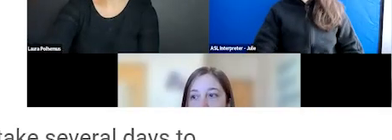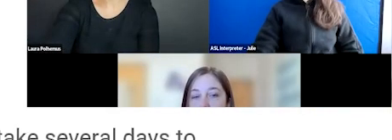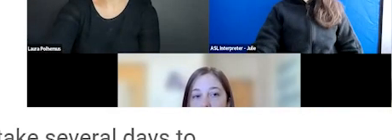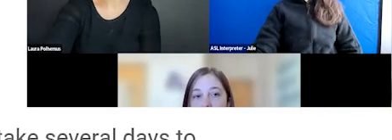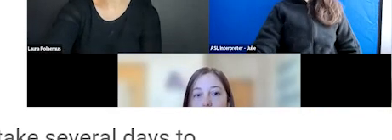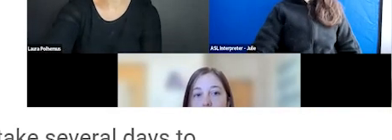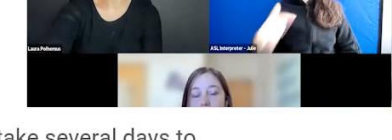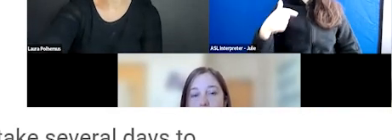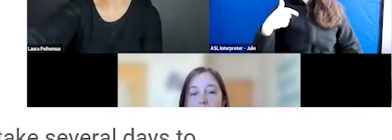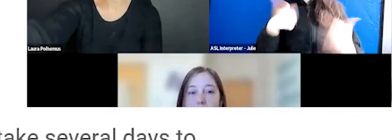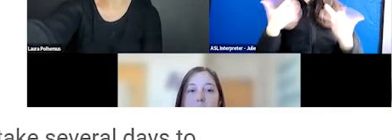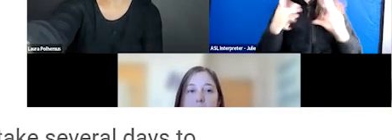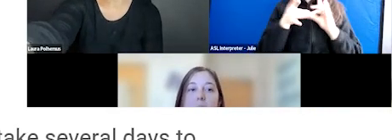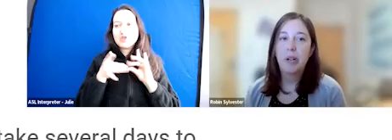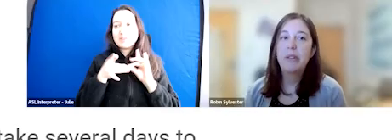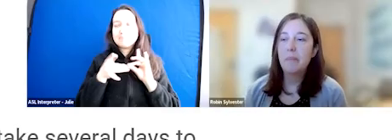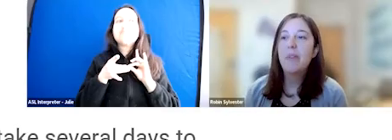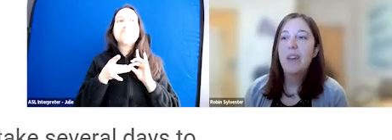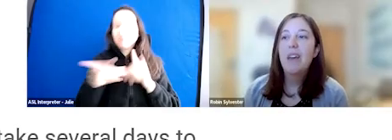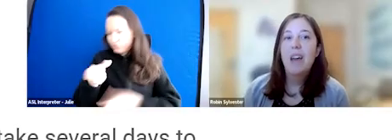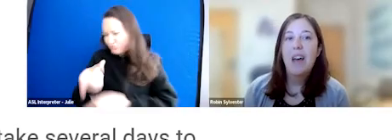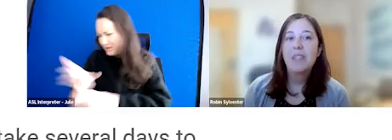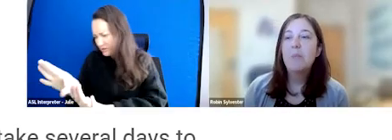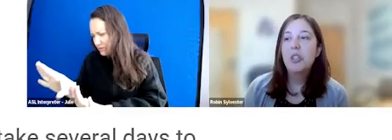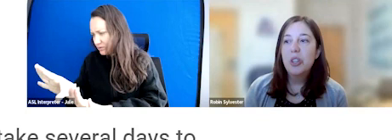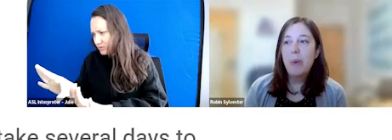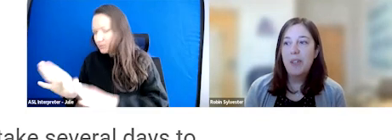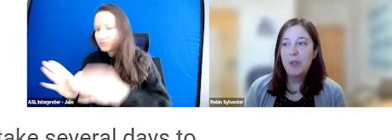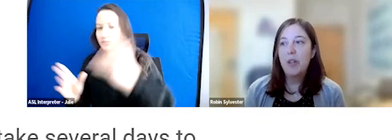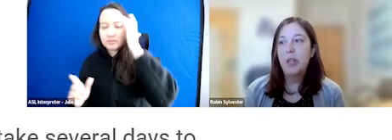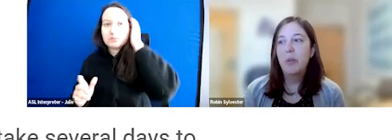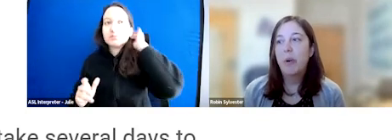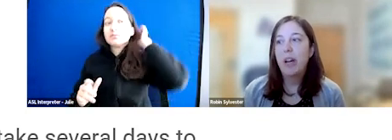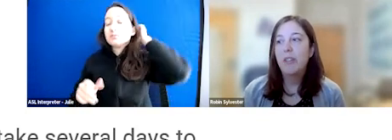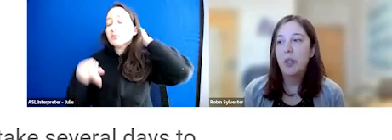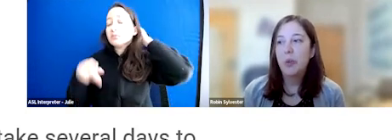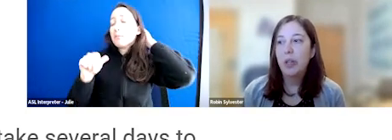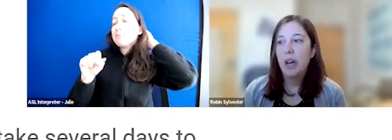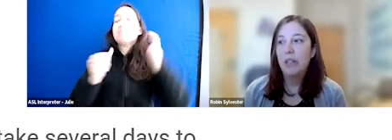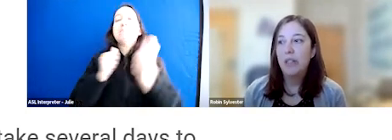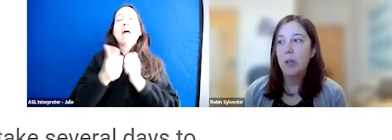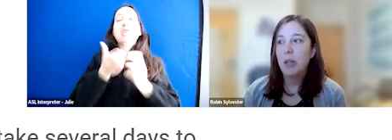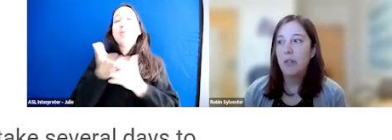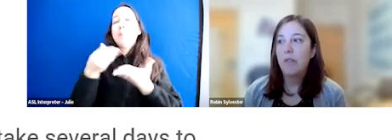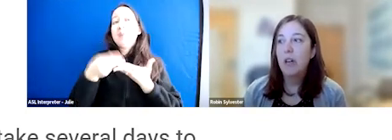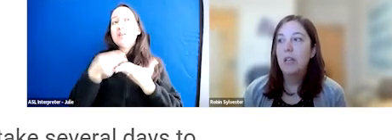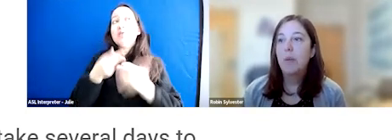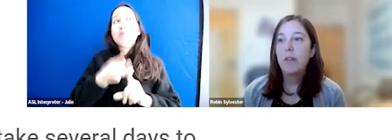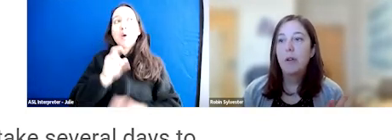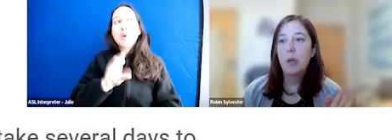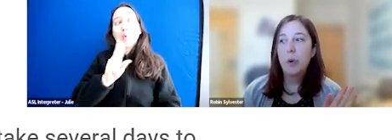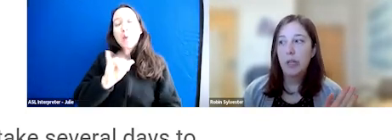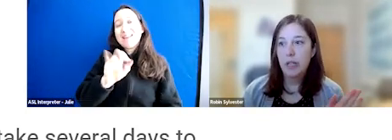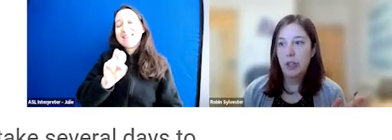mentioned, you had it right, yeah. As I mentioned, the pass-through funding requires a UEI in SAM.gov.